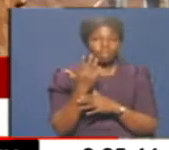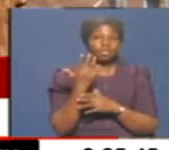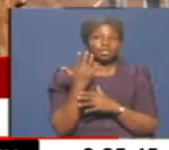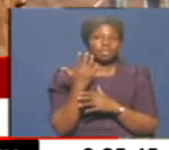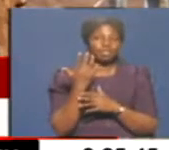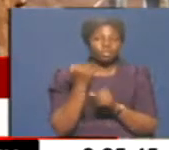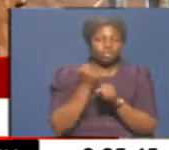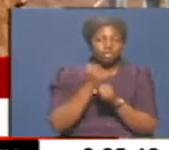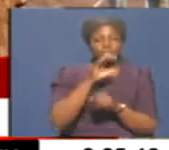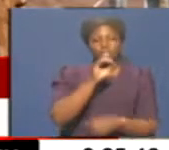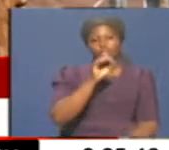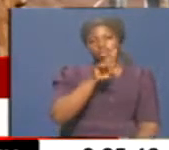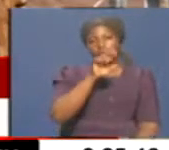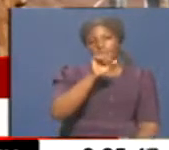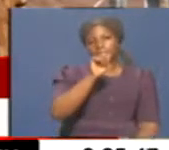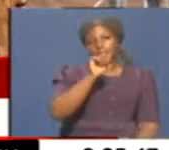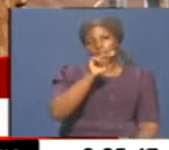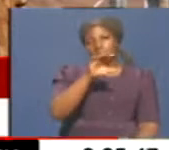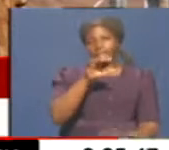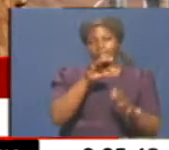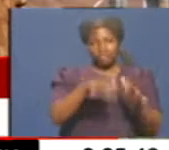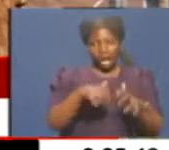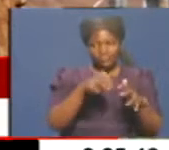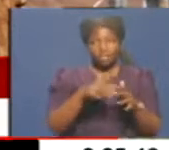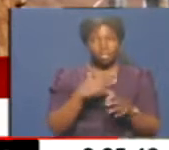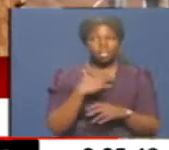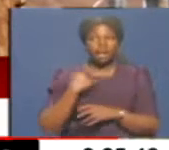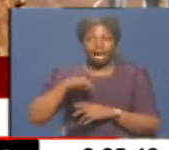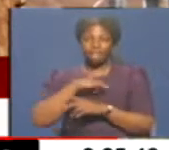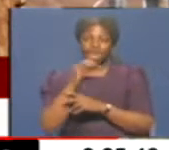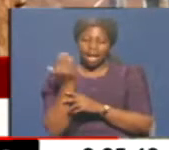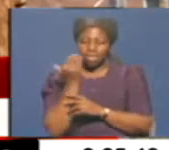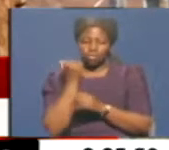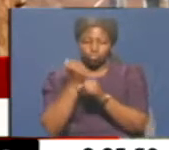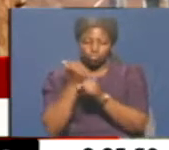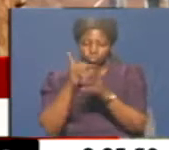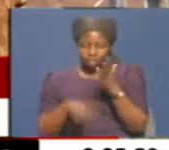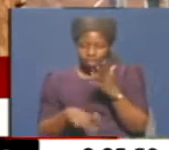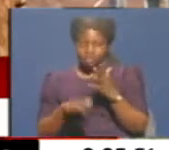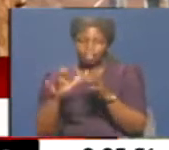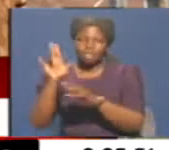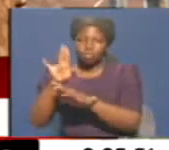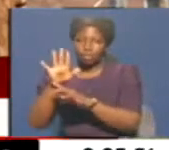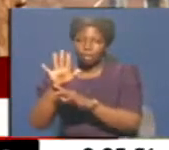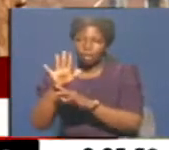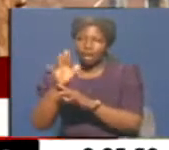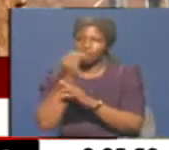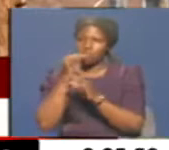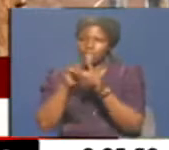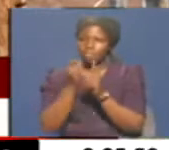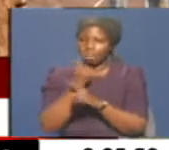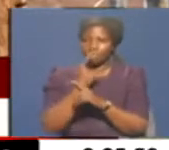medicine, and not medicine as your own food. So what we are doing in organic farming is actually actualizing